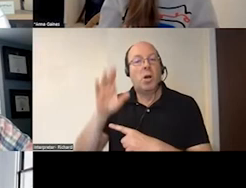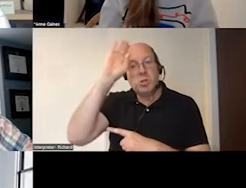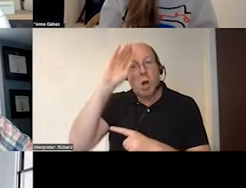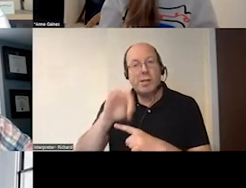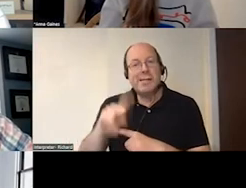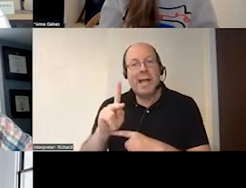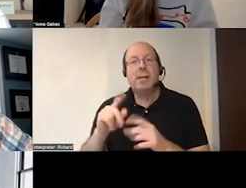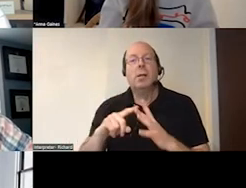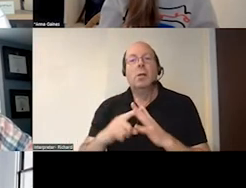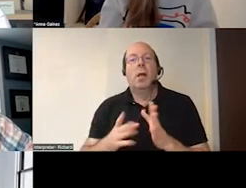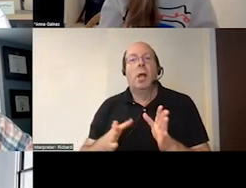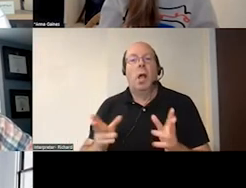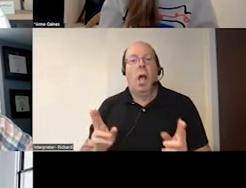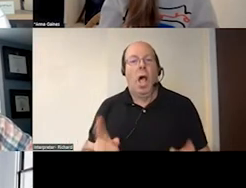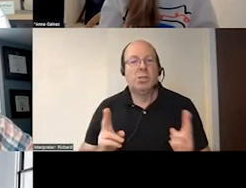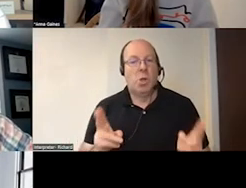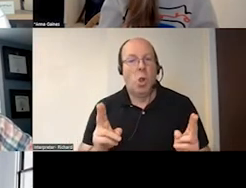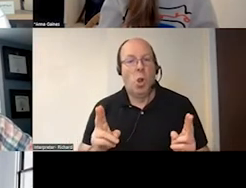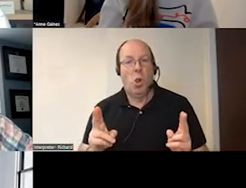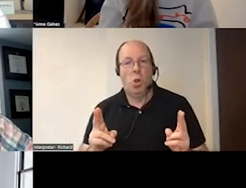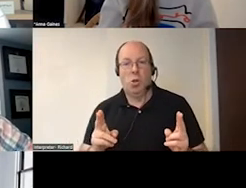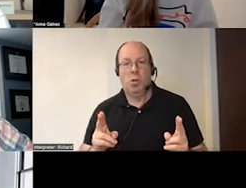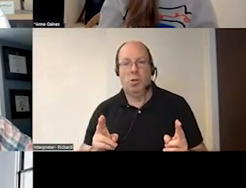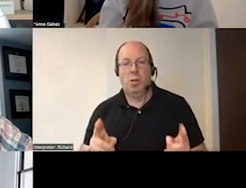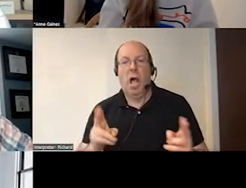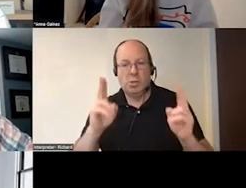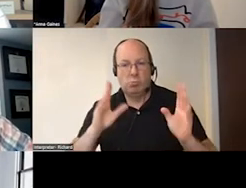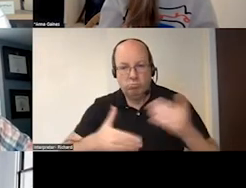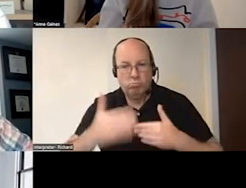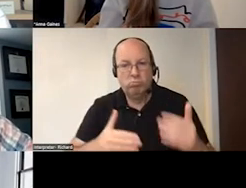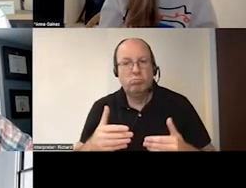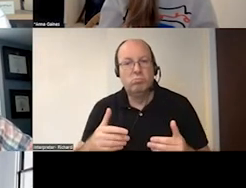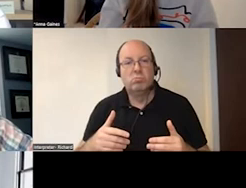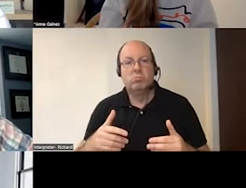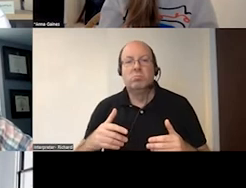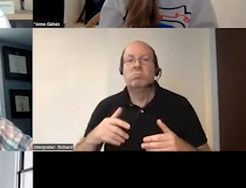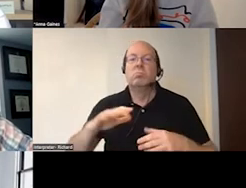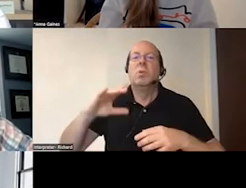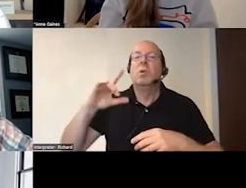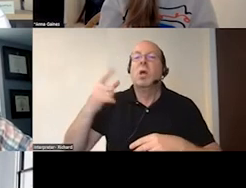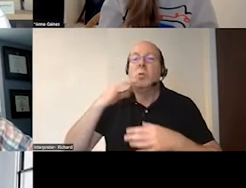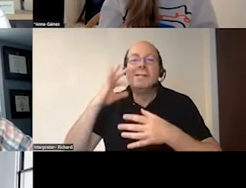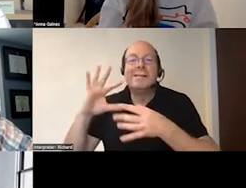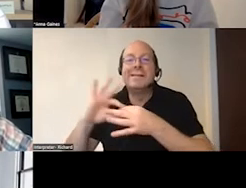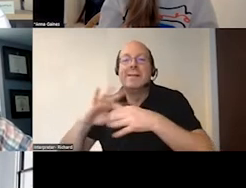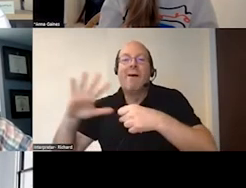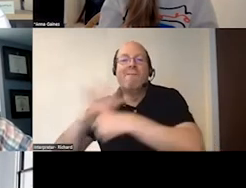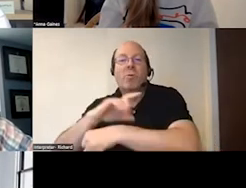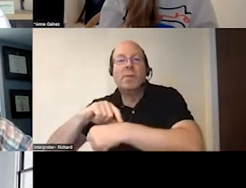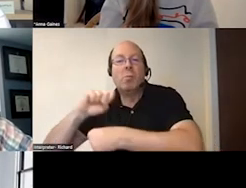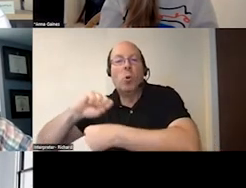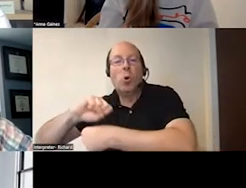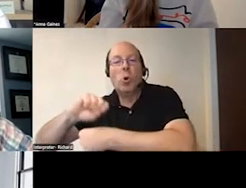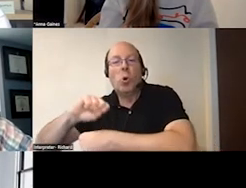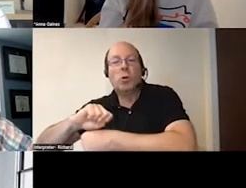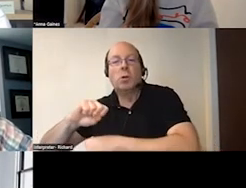business. While each of you previously discussed times in your lives in which you had to balance a full-time job with your startup ideas, would